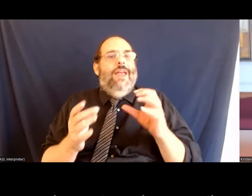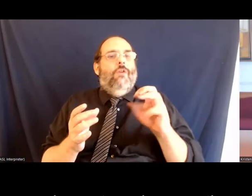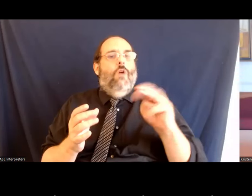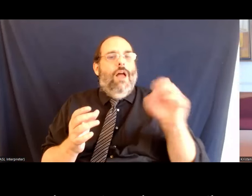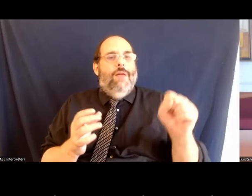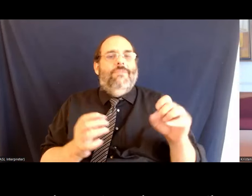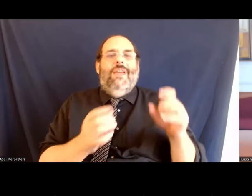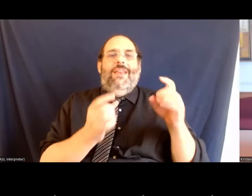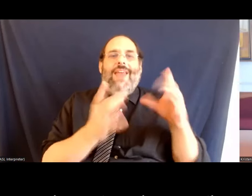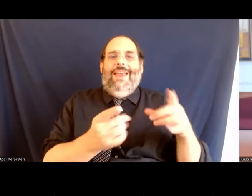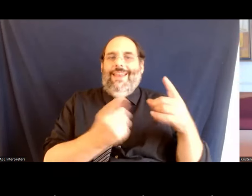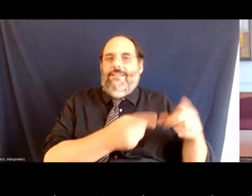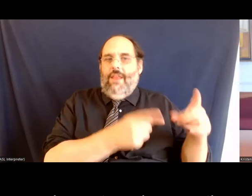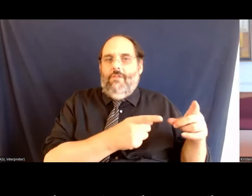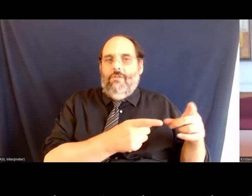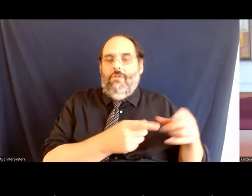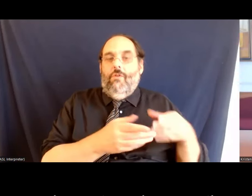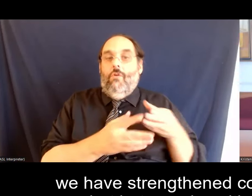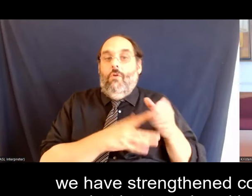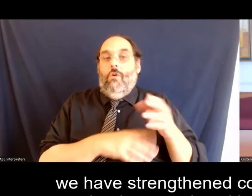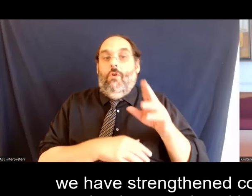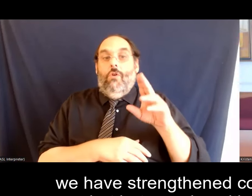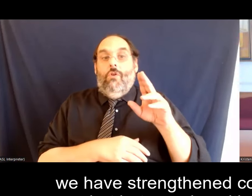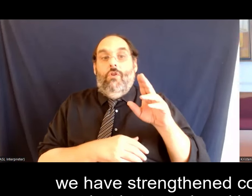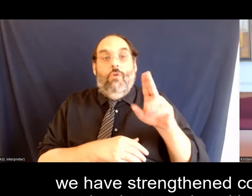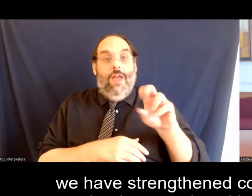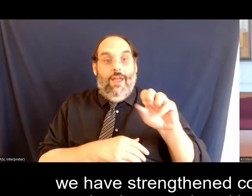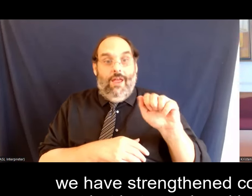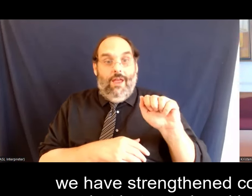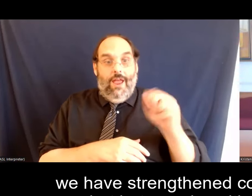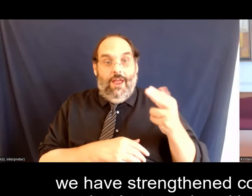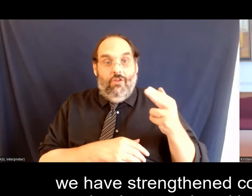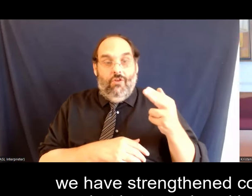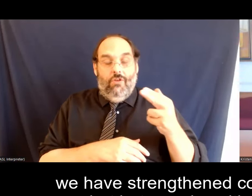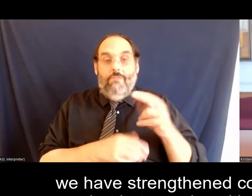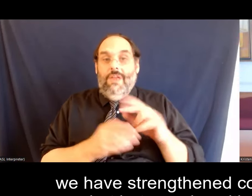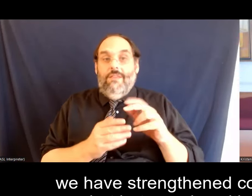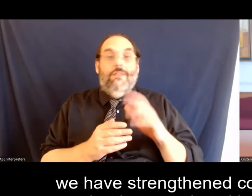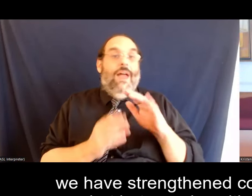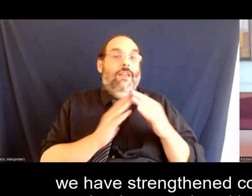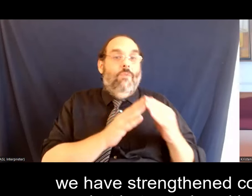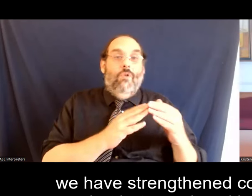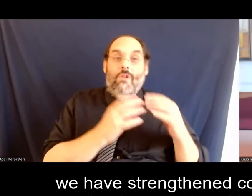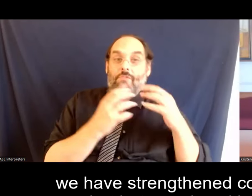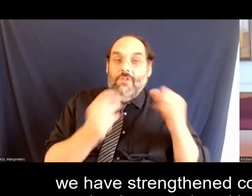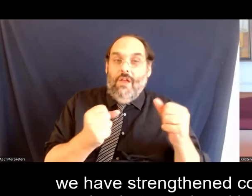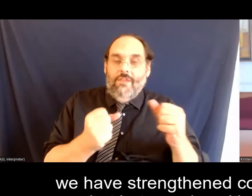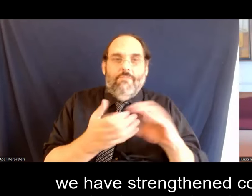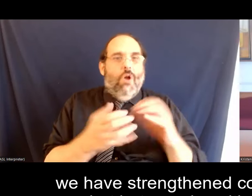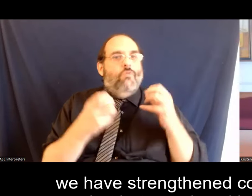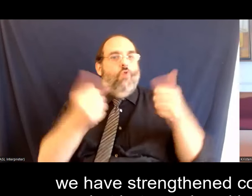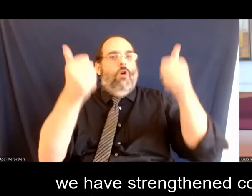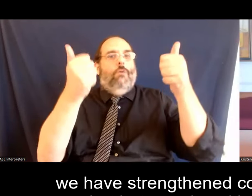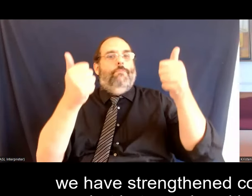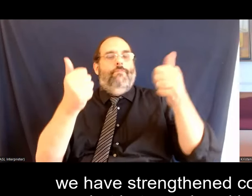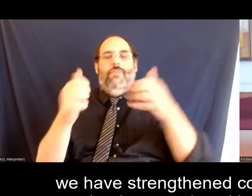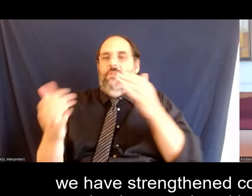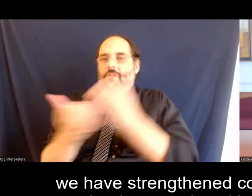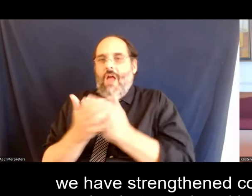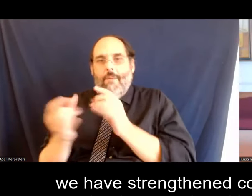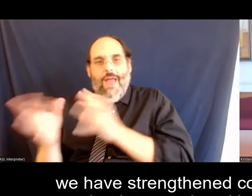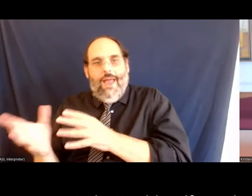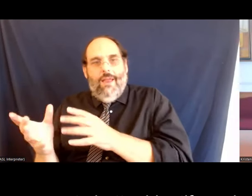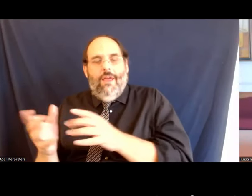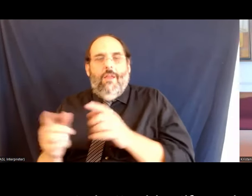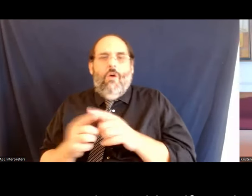incidents. Through United Against Hate, we have strengthened community resilience to combat hate and position the